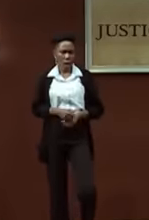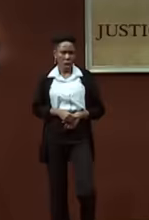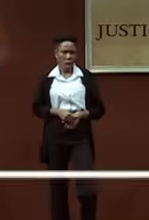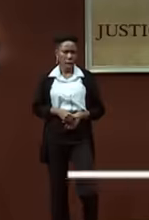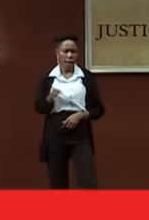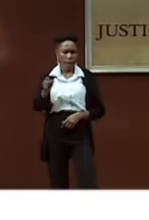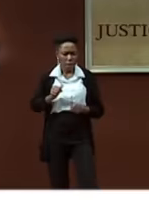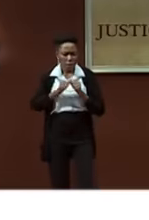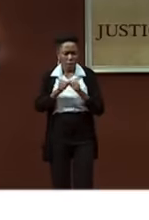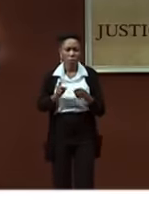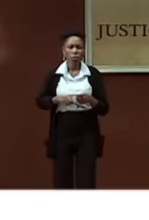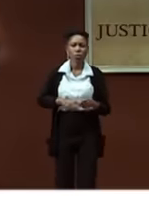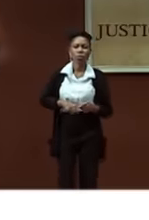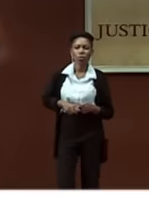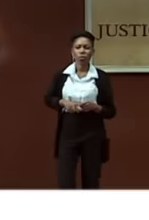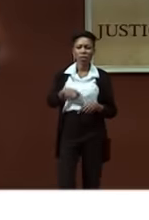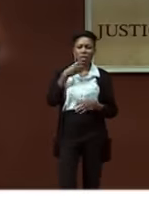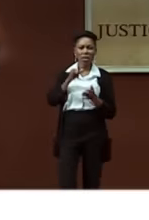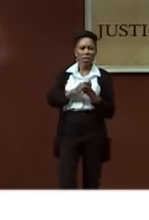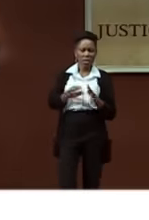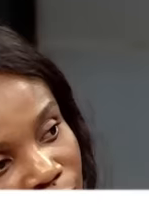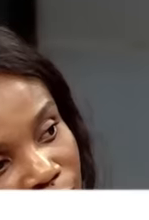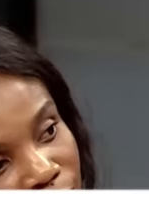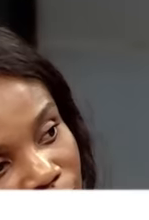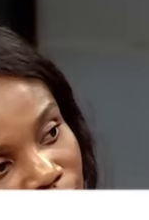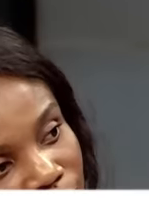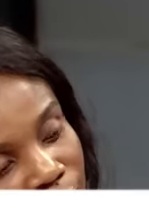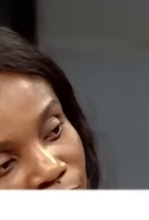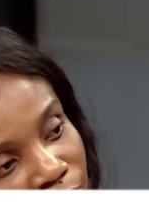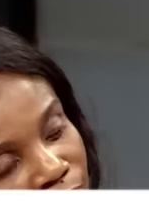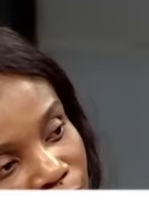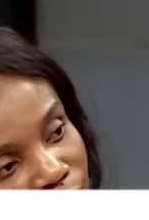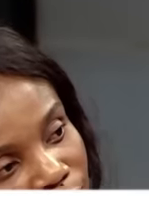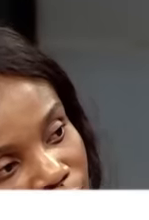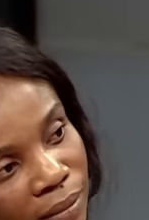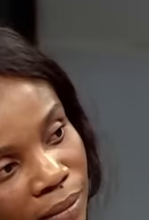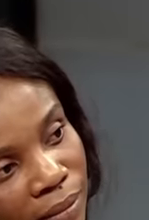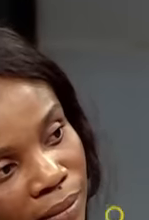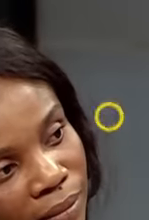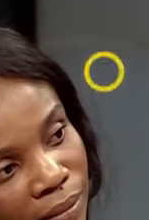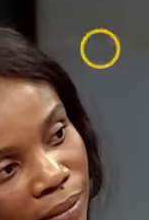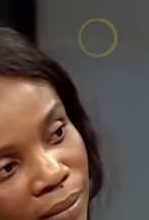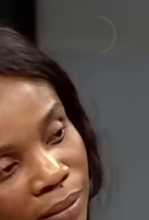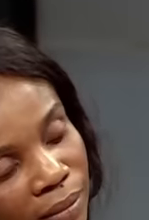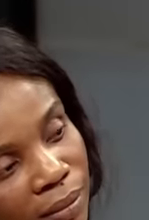week. Have you been cheated or have a dispute and want justice? Don't take laws into your hands.